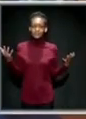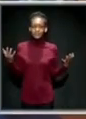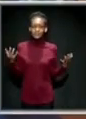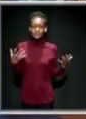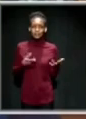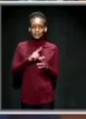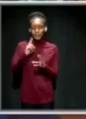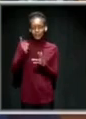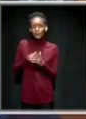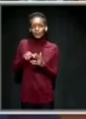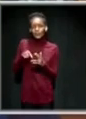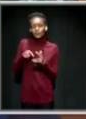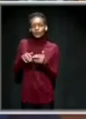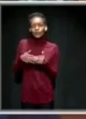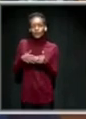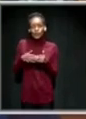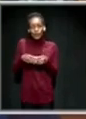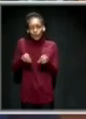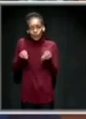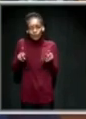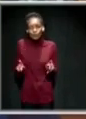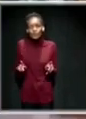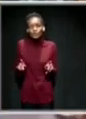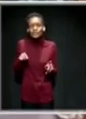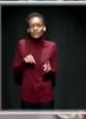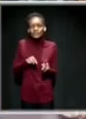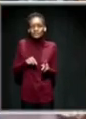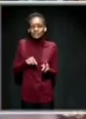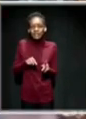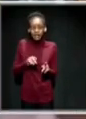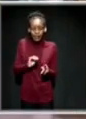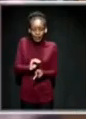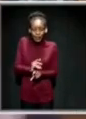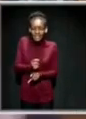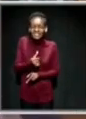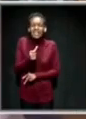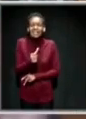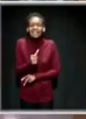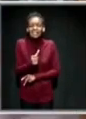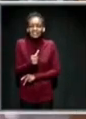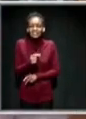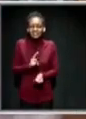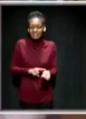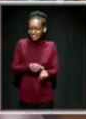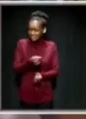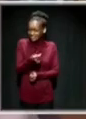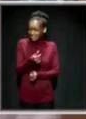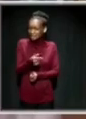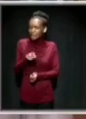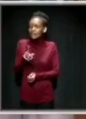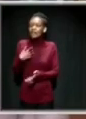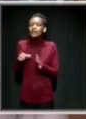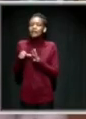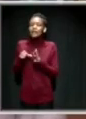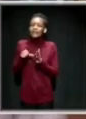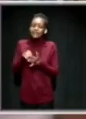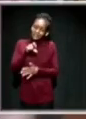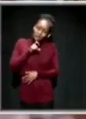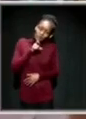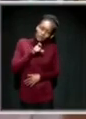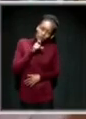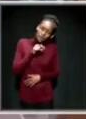opportunity that exists, but only for a moment. And therefore, it's important that we maximize